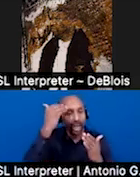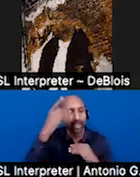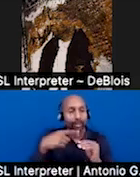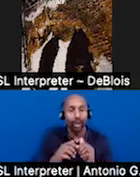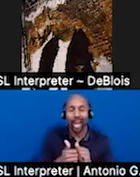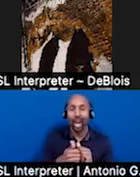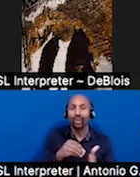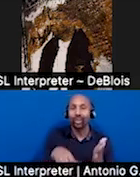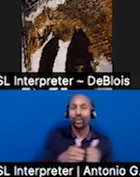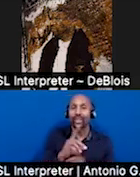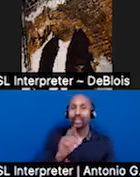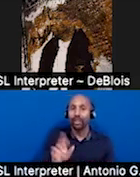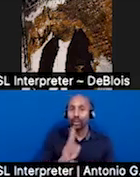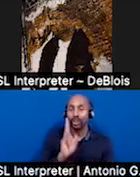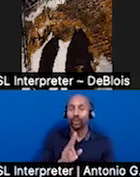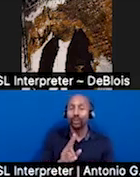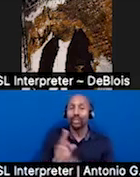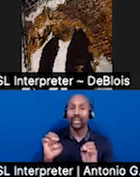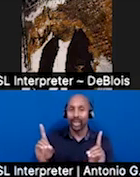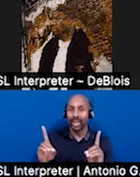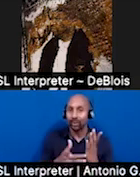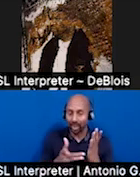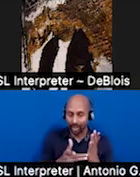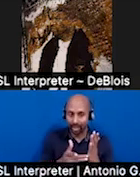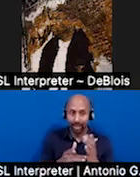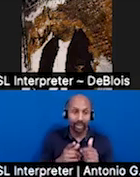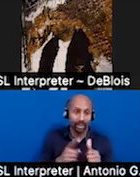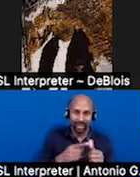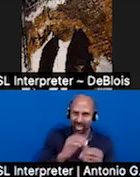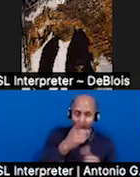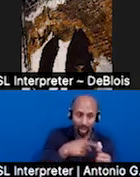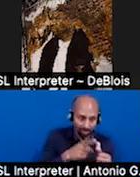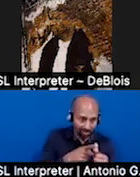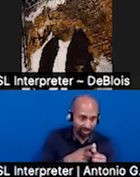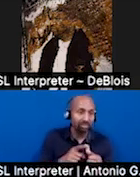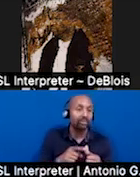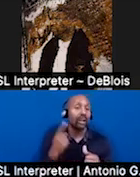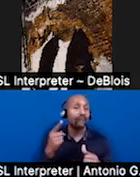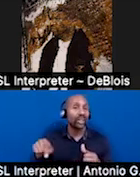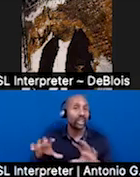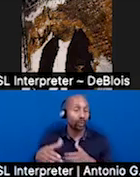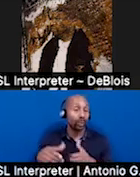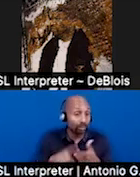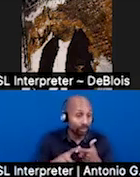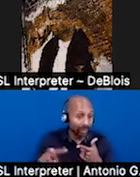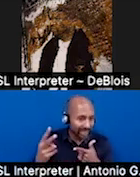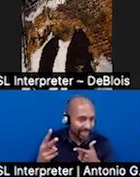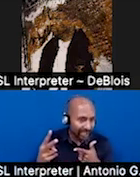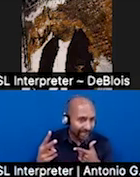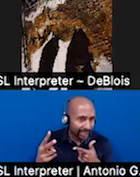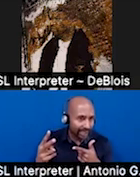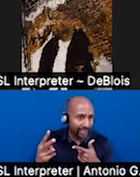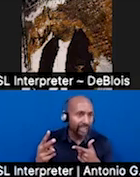use educational technology, followed by, in close contention, are a lack of access